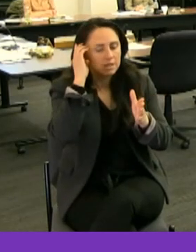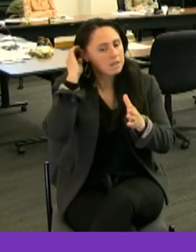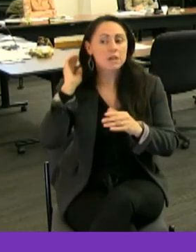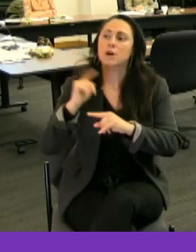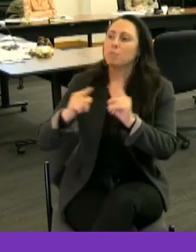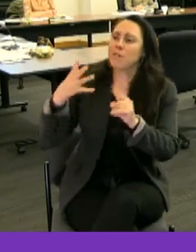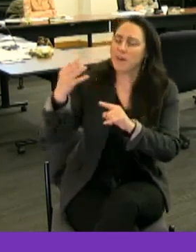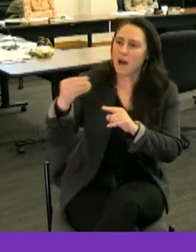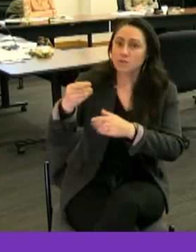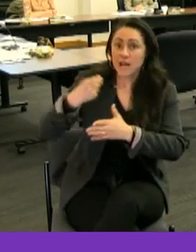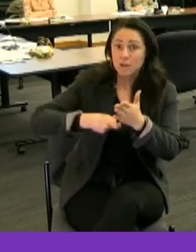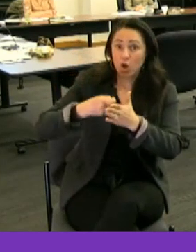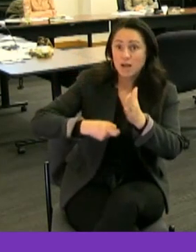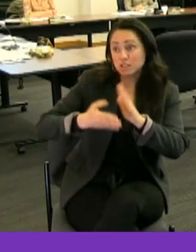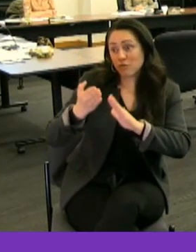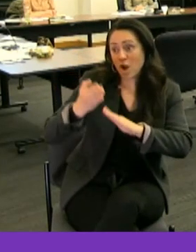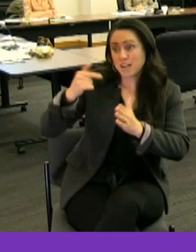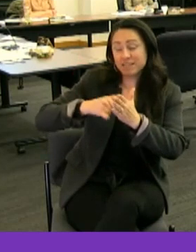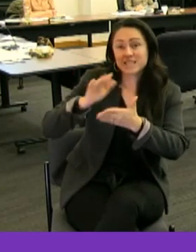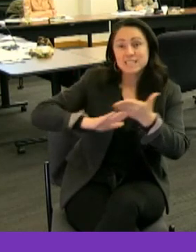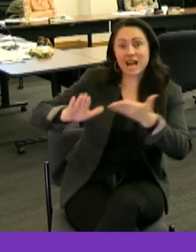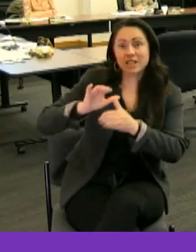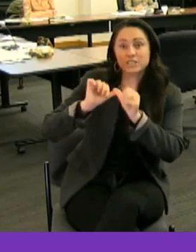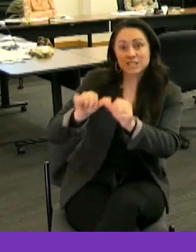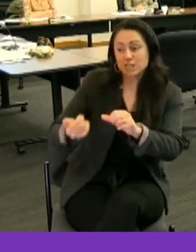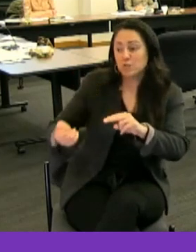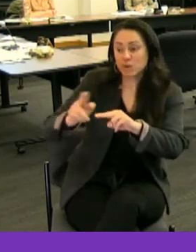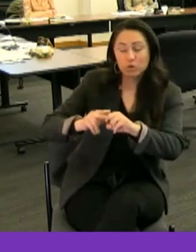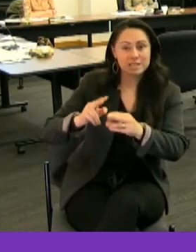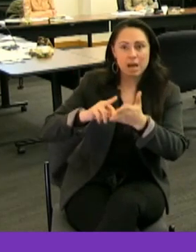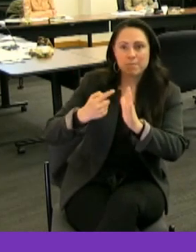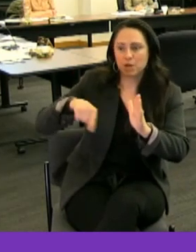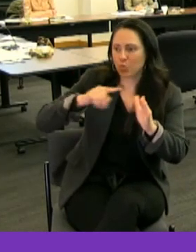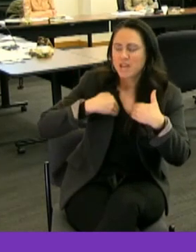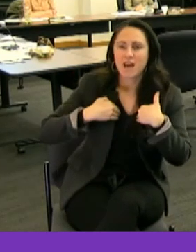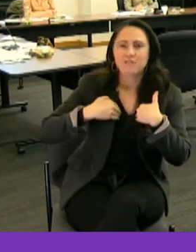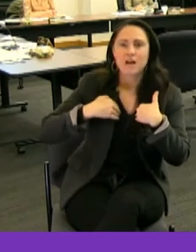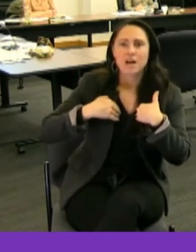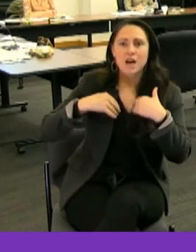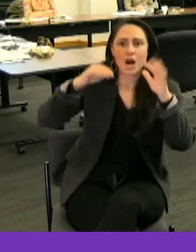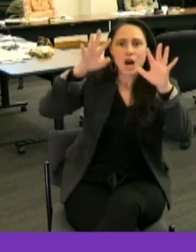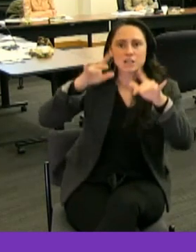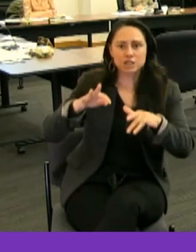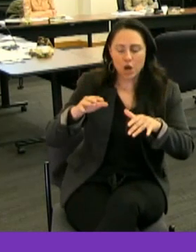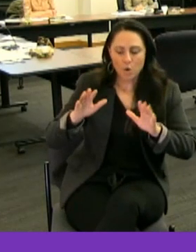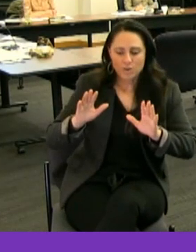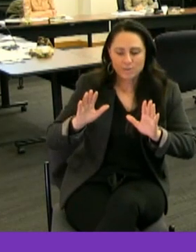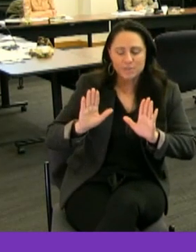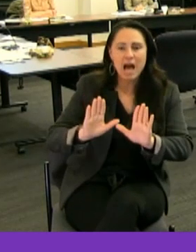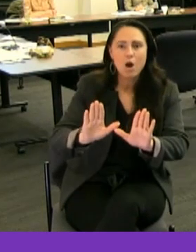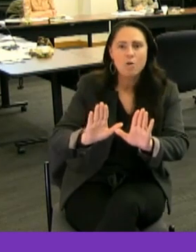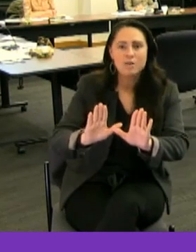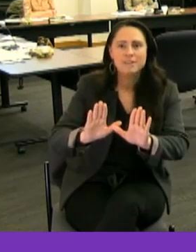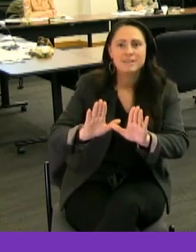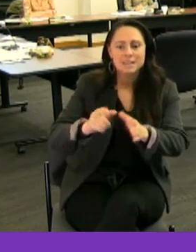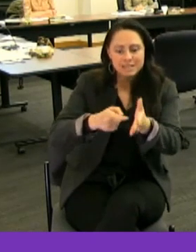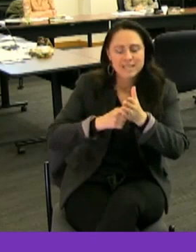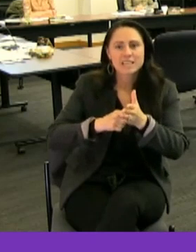outside cost of running this college continue to increase. We have a snowplow that takes fuel. Correct.